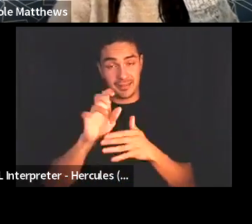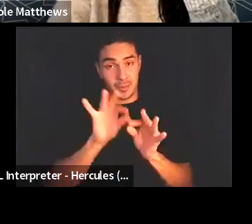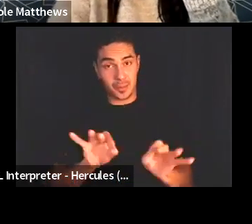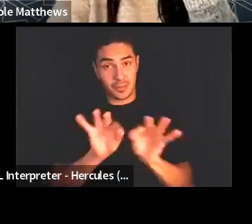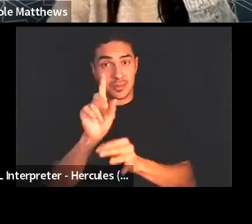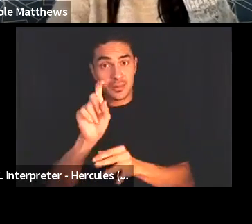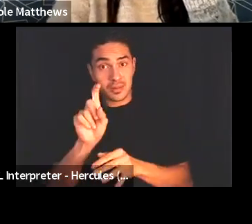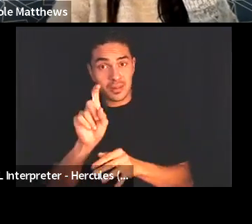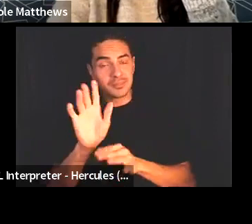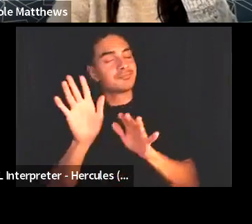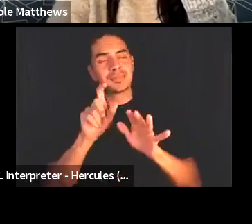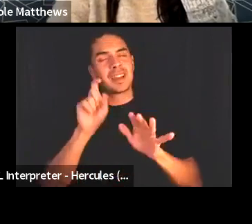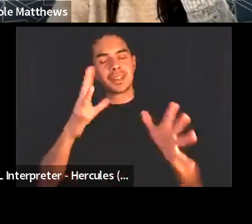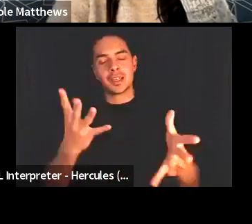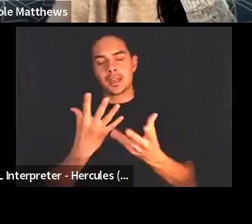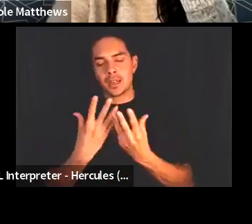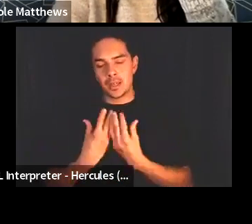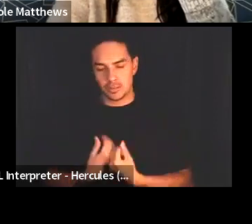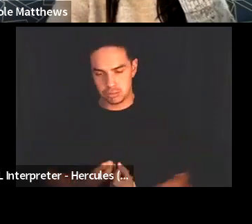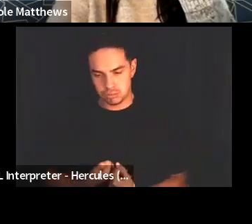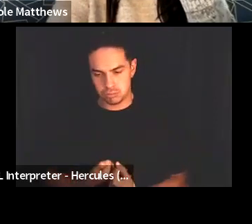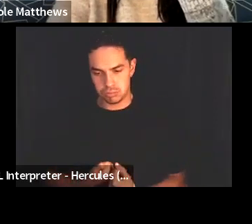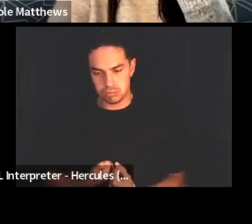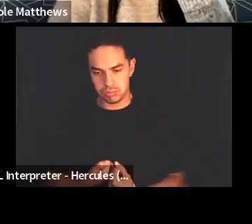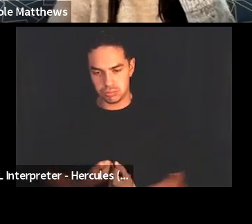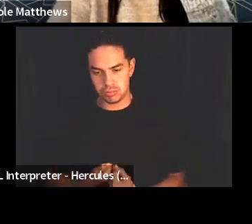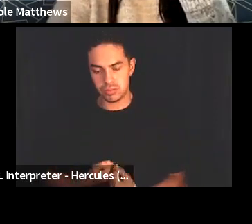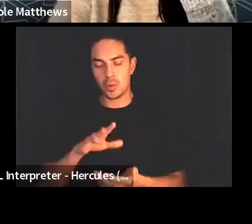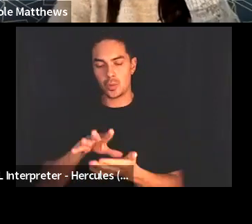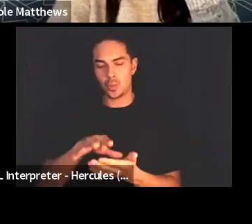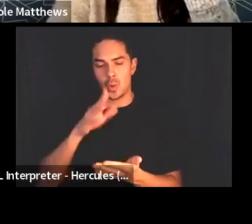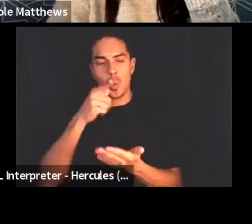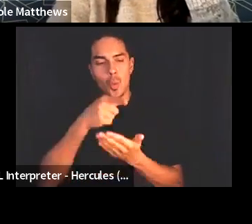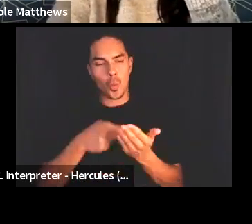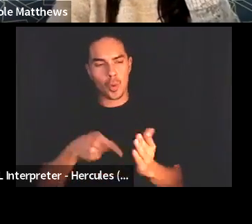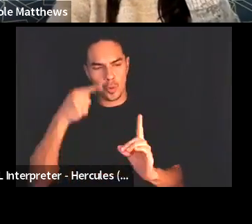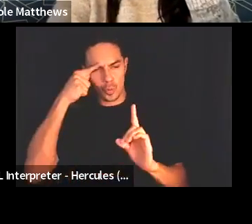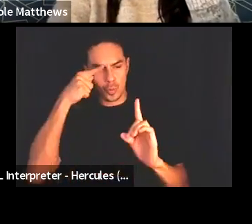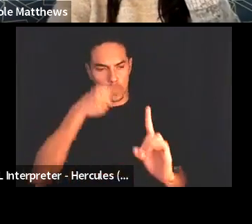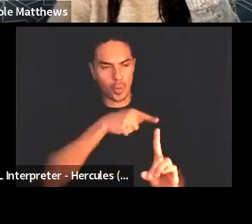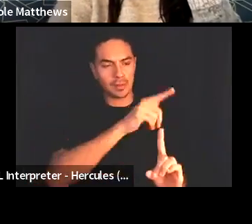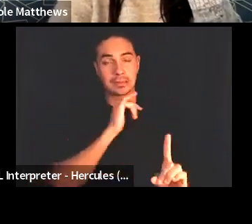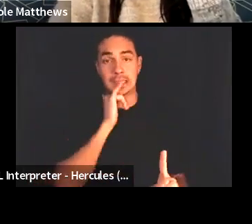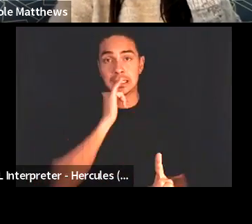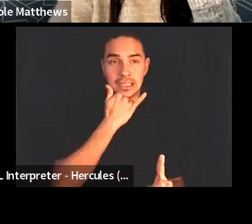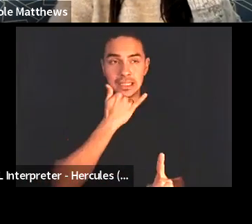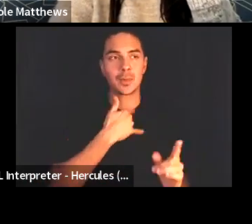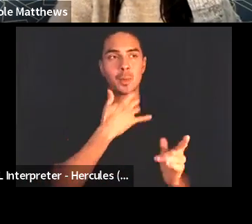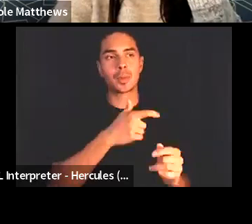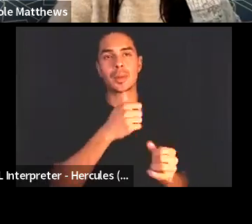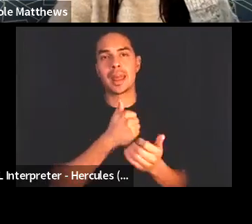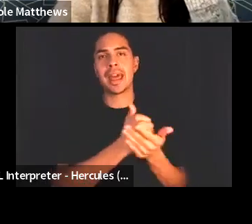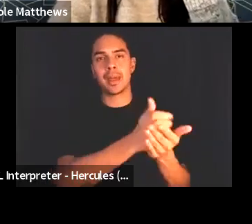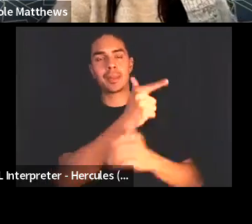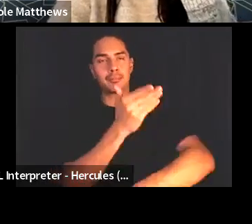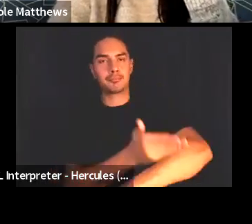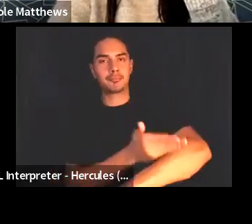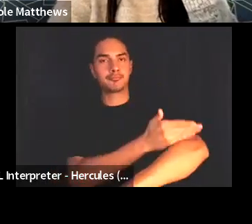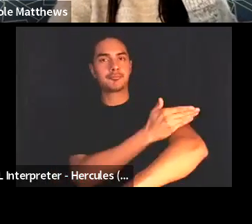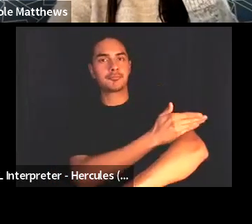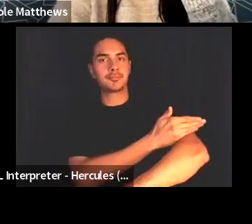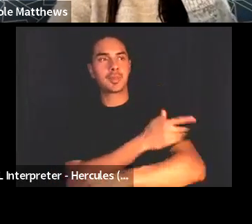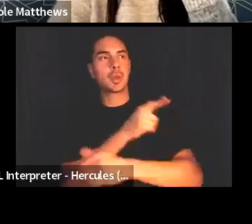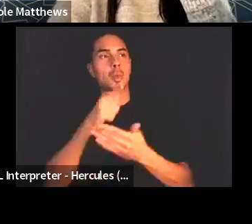what do we want us to learn from whatever it is? And is that mutual solution going to be better for all of us, right? And it probably